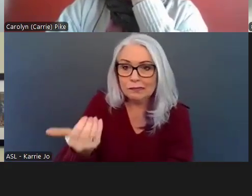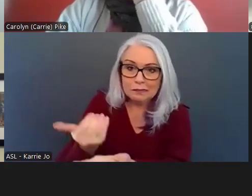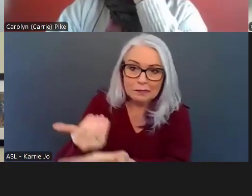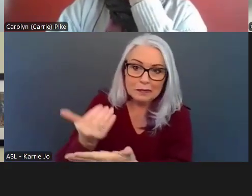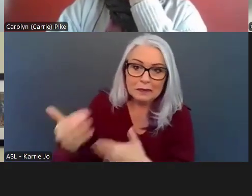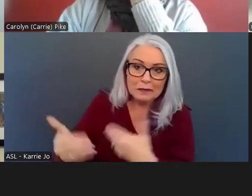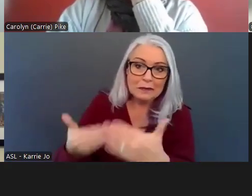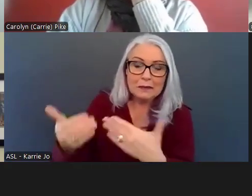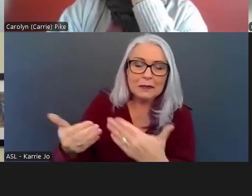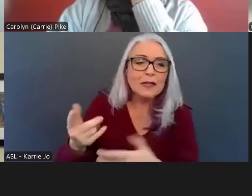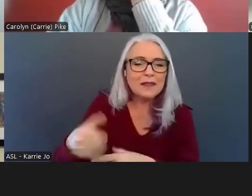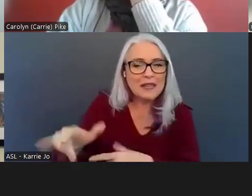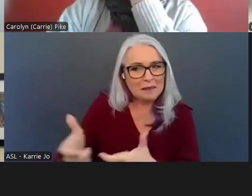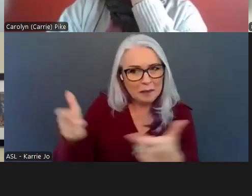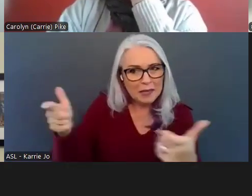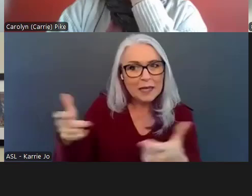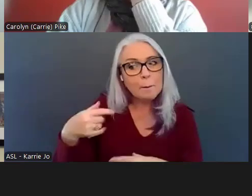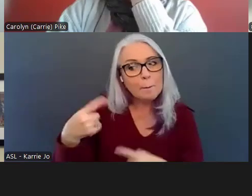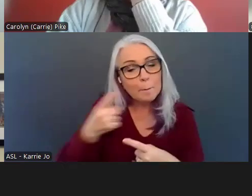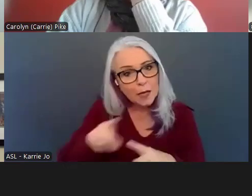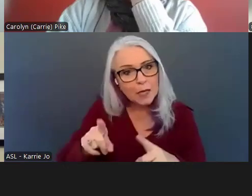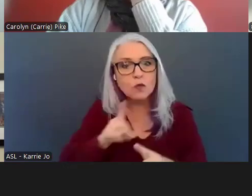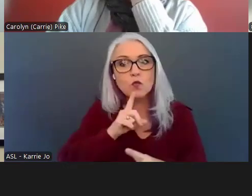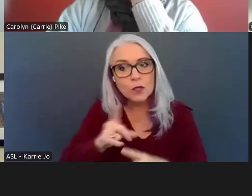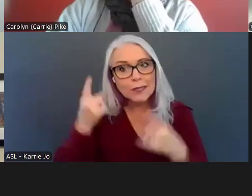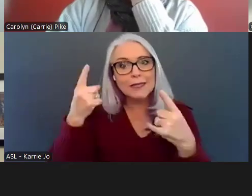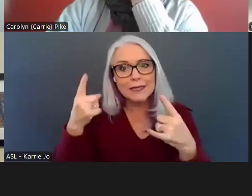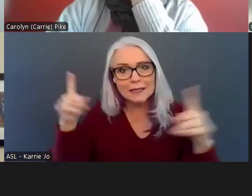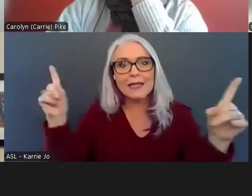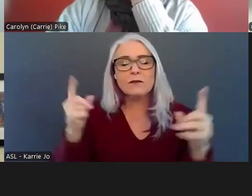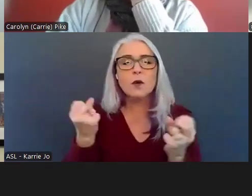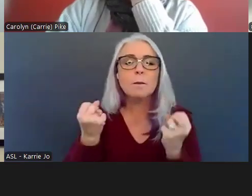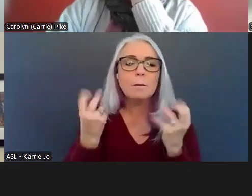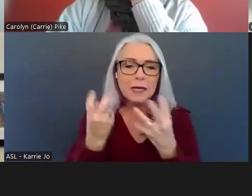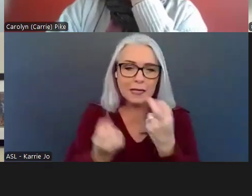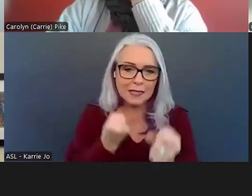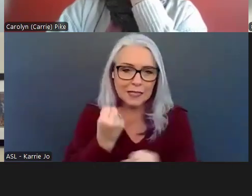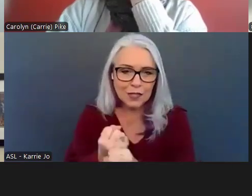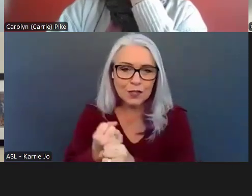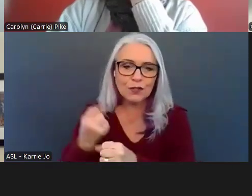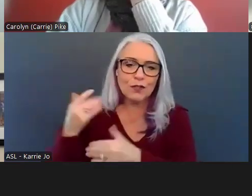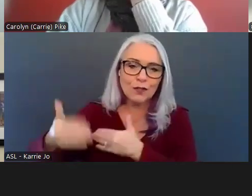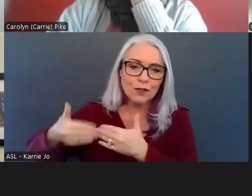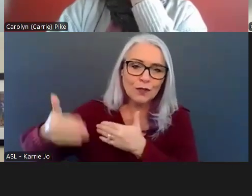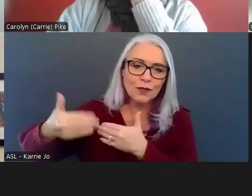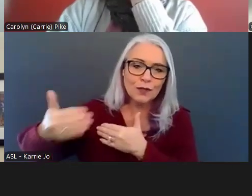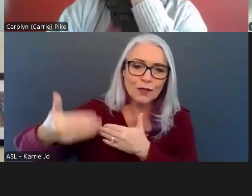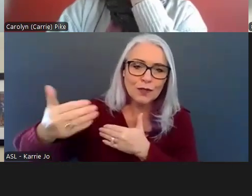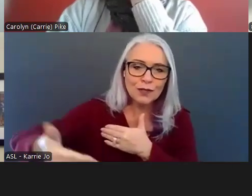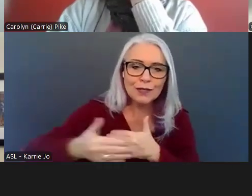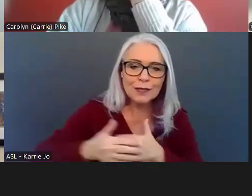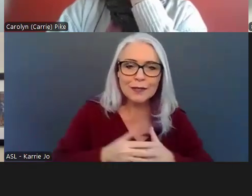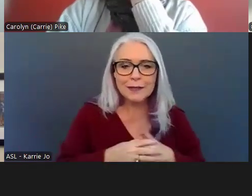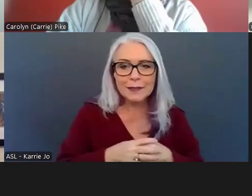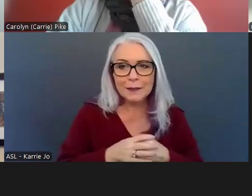huge. But it's been very successful. It takes years, though, to even realize that. Same with the spongy moth